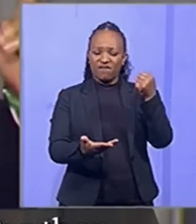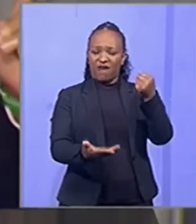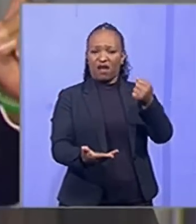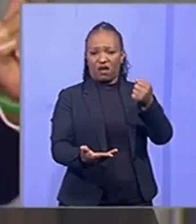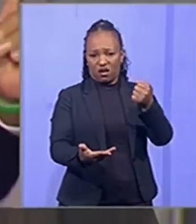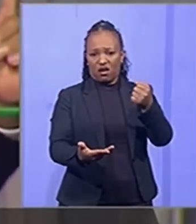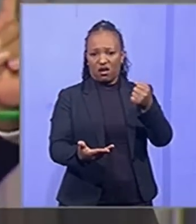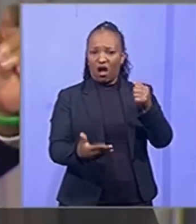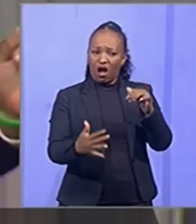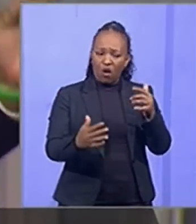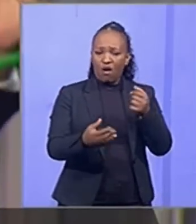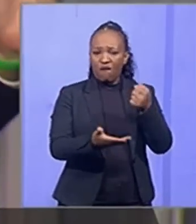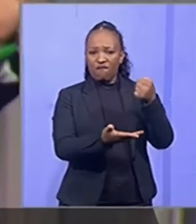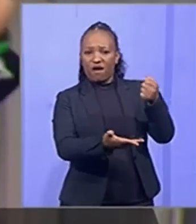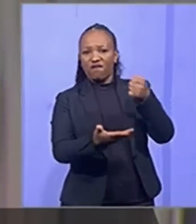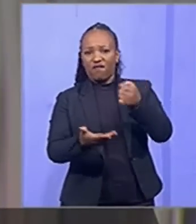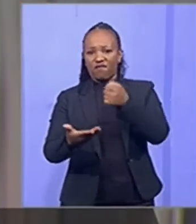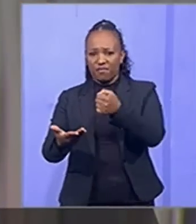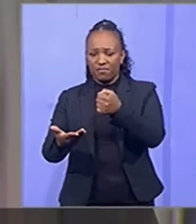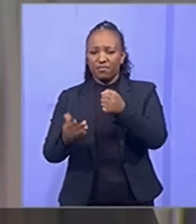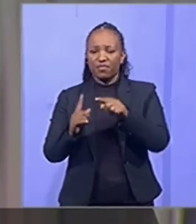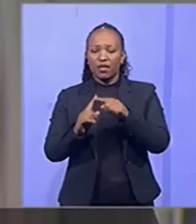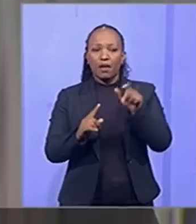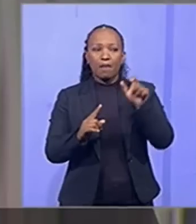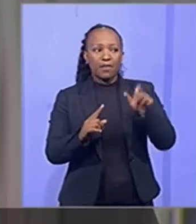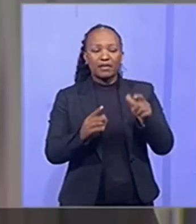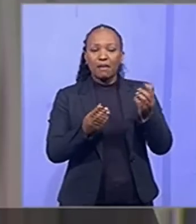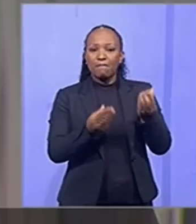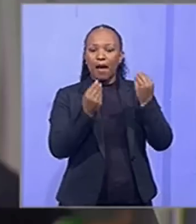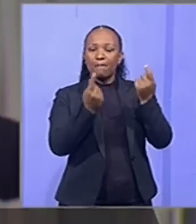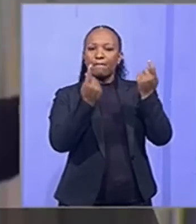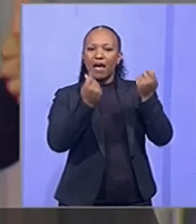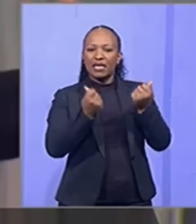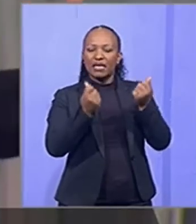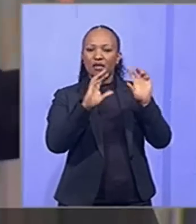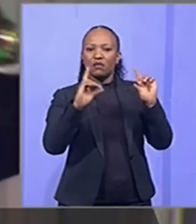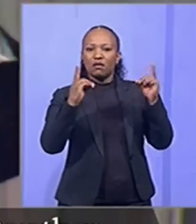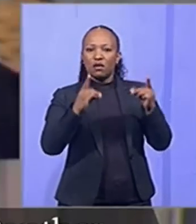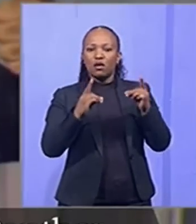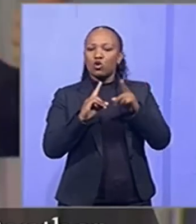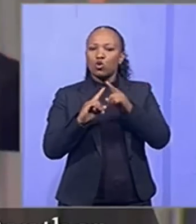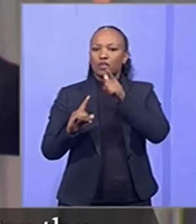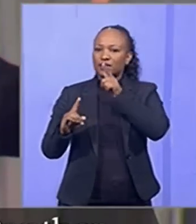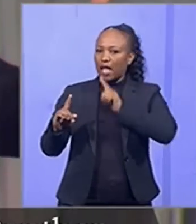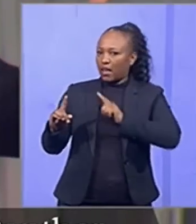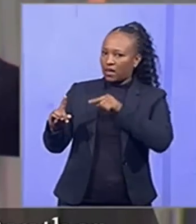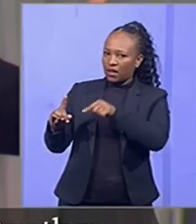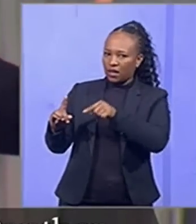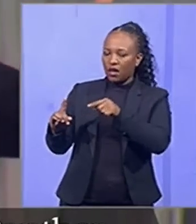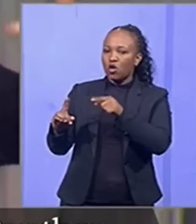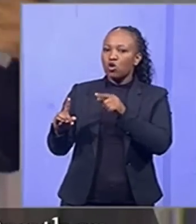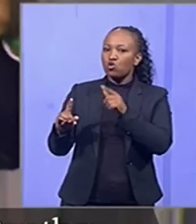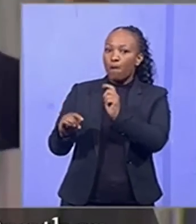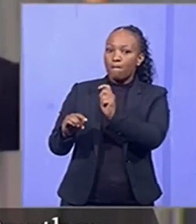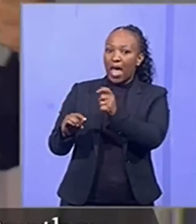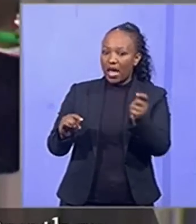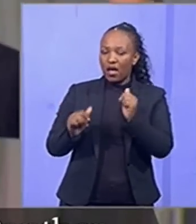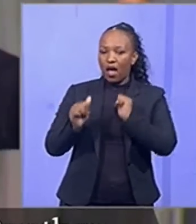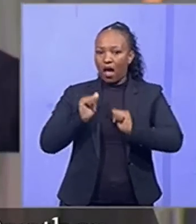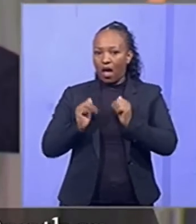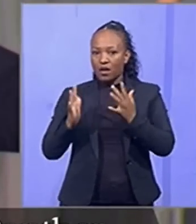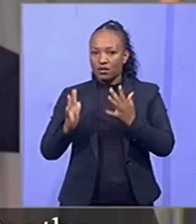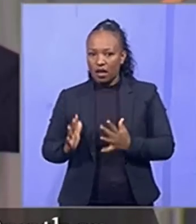person will ever get money from the department if you are not telling us how much you're paying the actors, if you are not telling us how